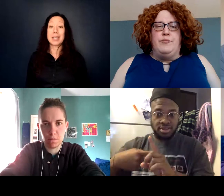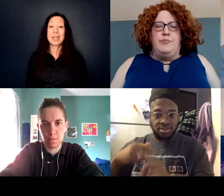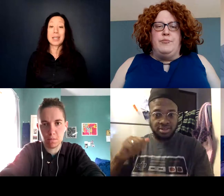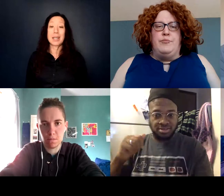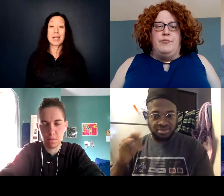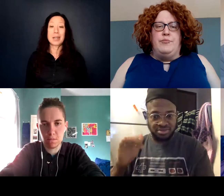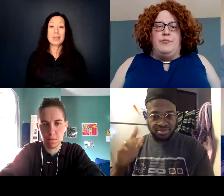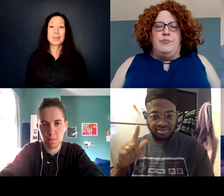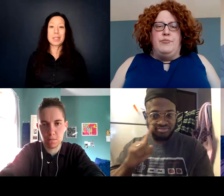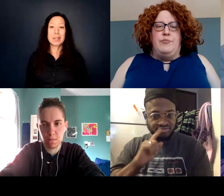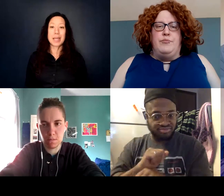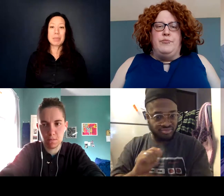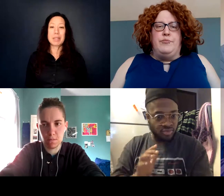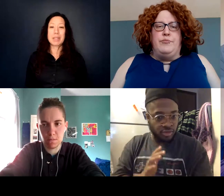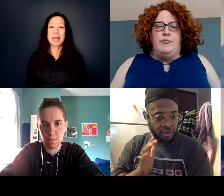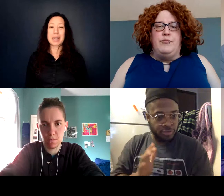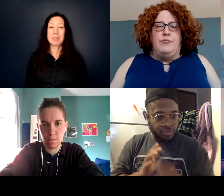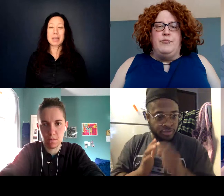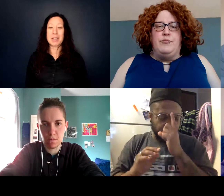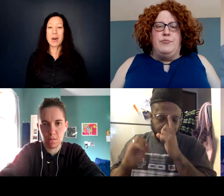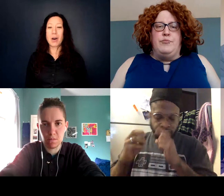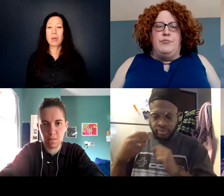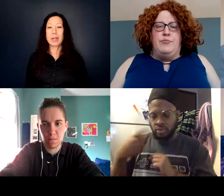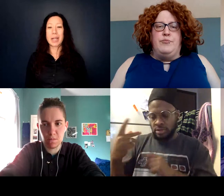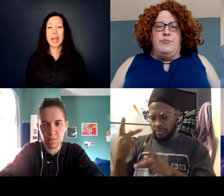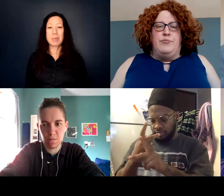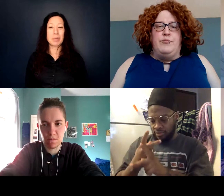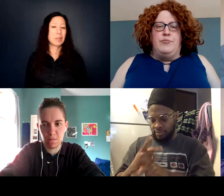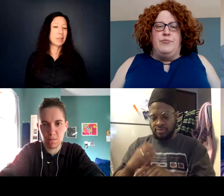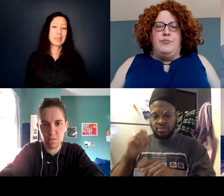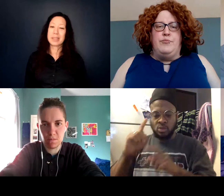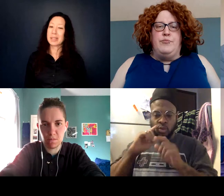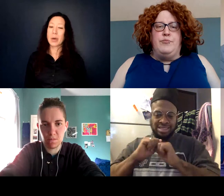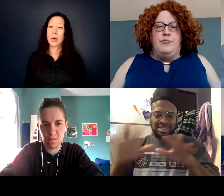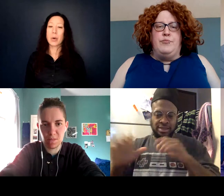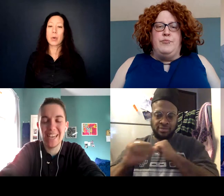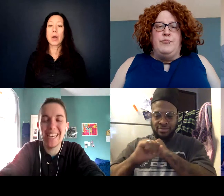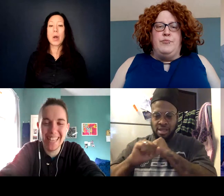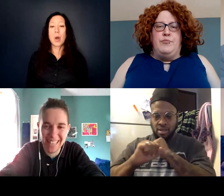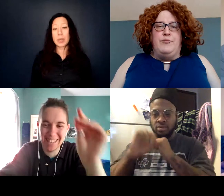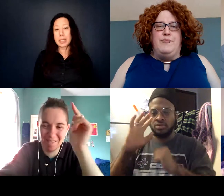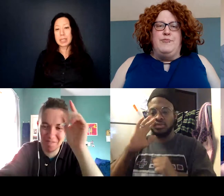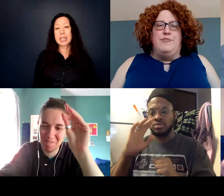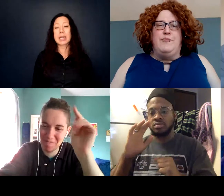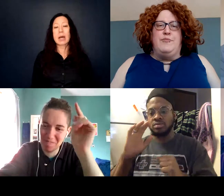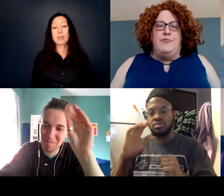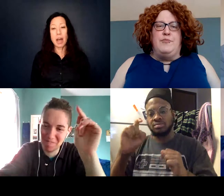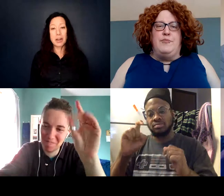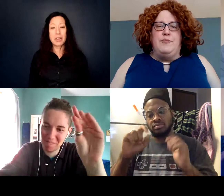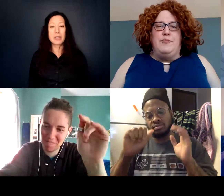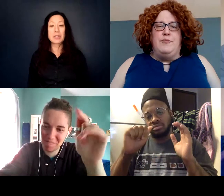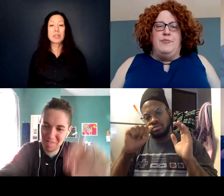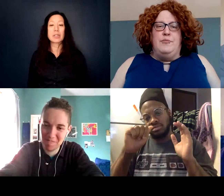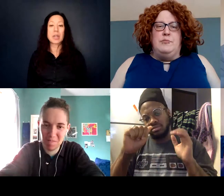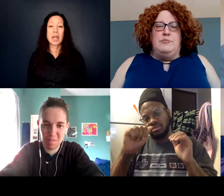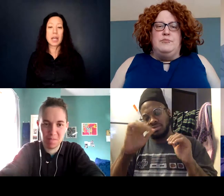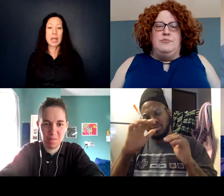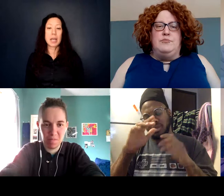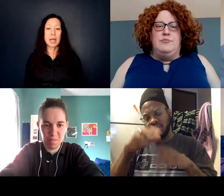and really can't believe that next month is already April. So we did send out a